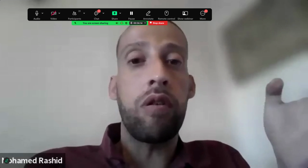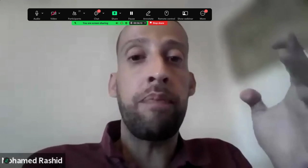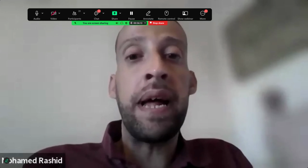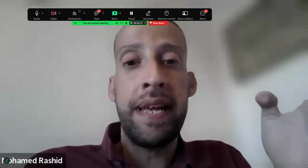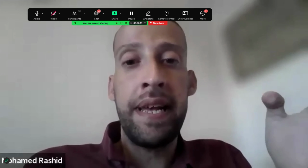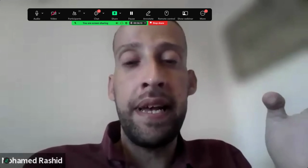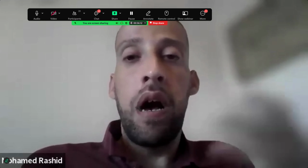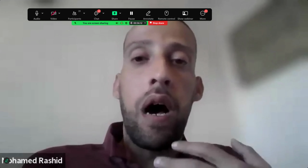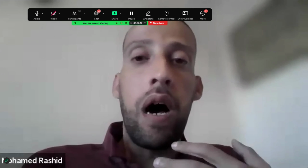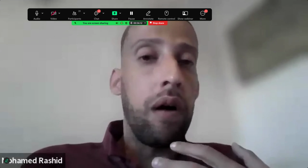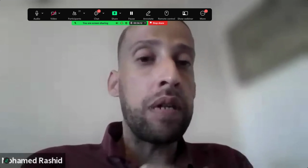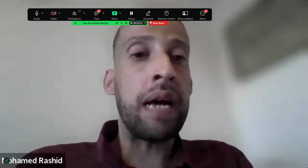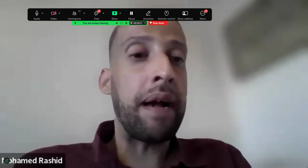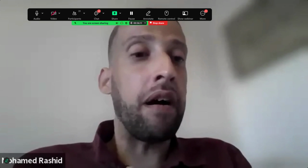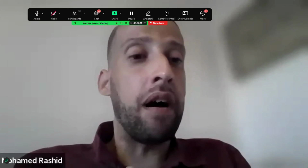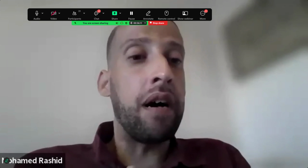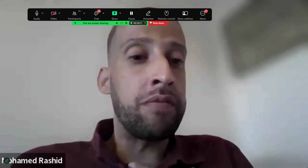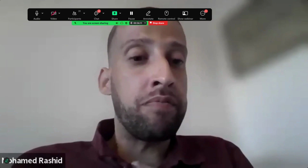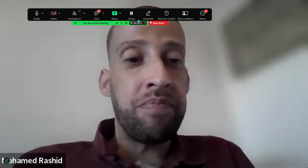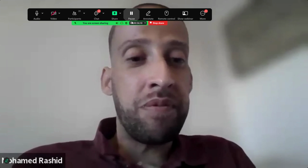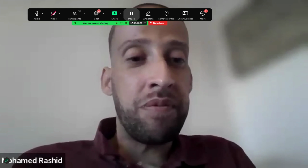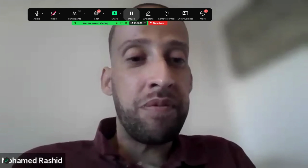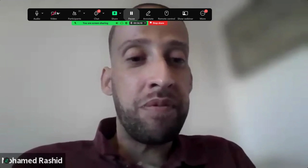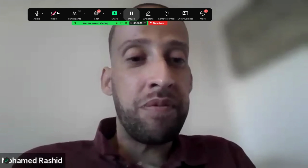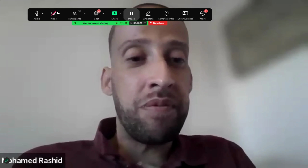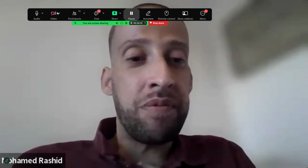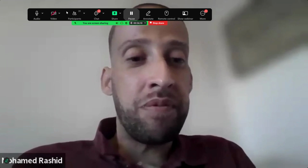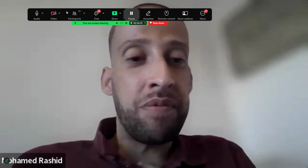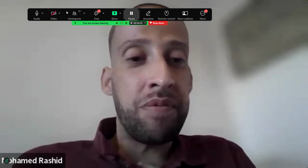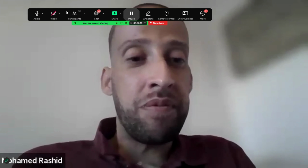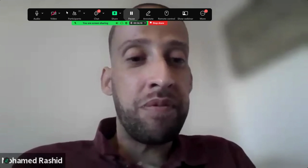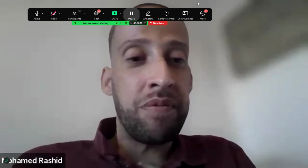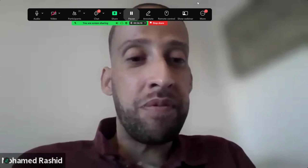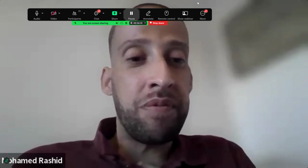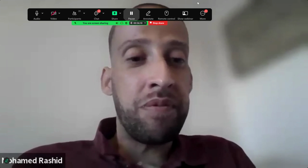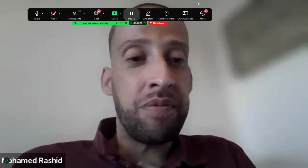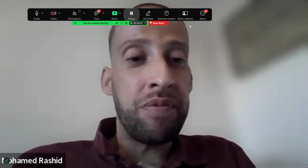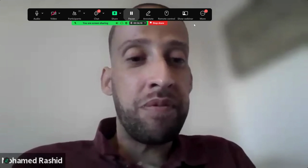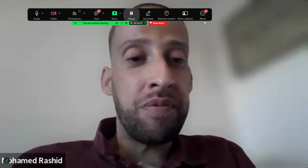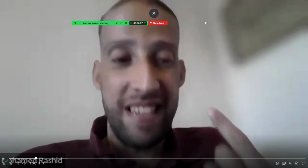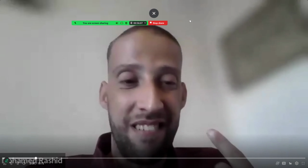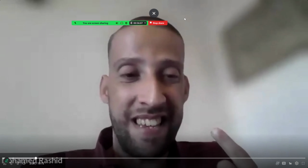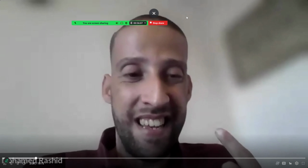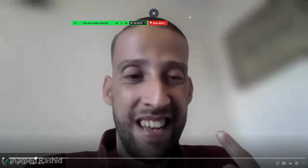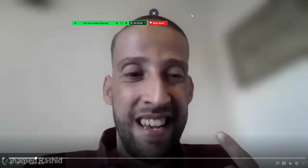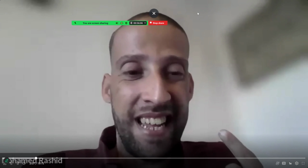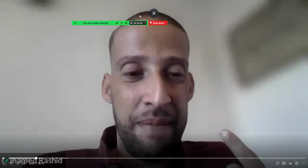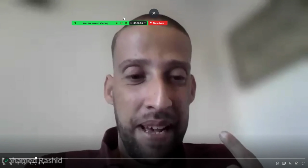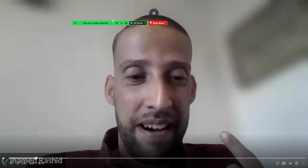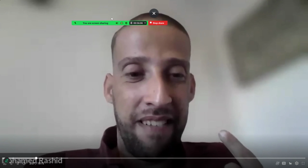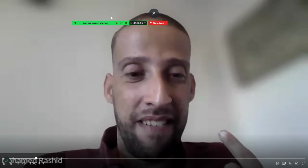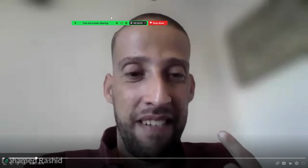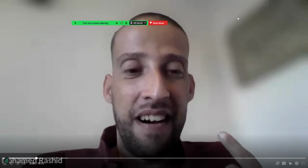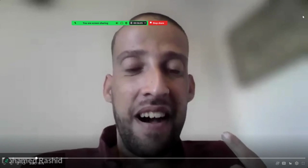$1 or a penny. One time I got a paycheck for 1 cent, literally, in